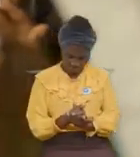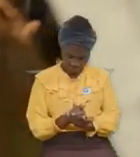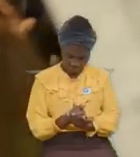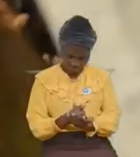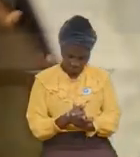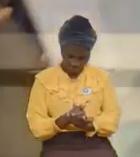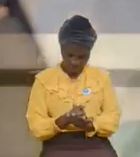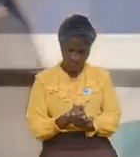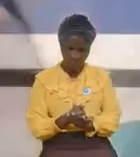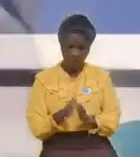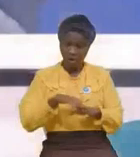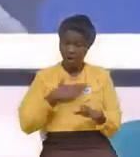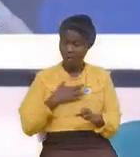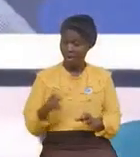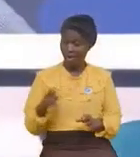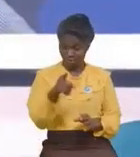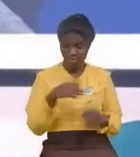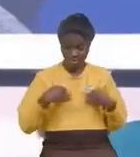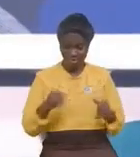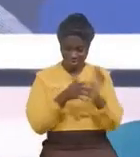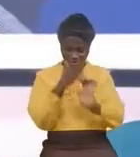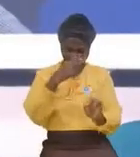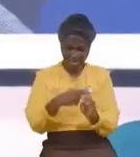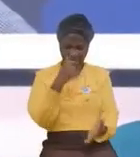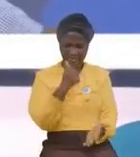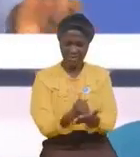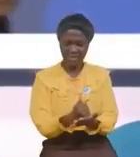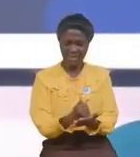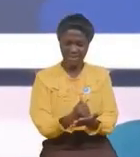On my right, you are healed in Jesus' name.